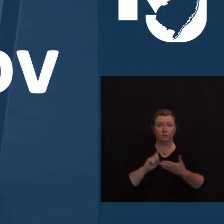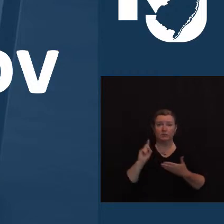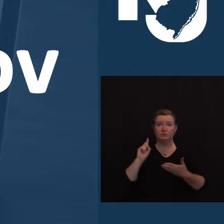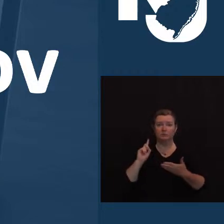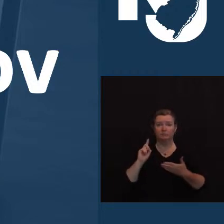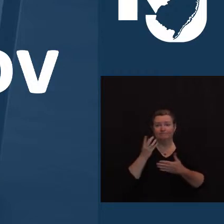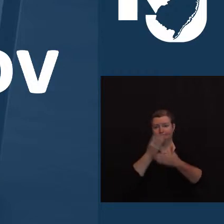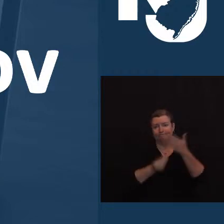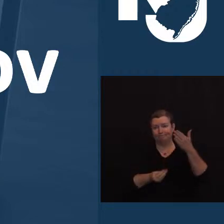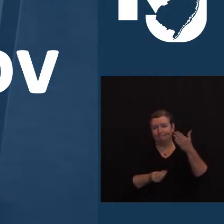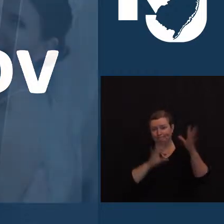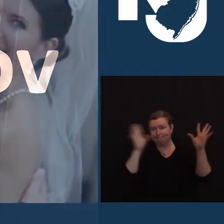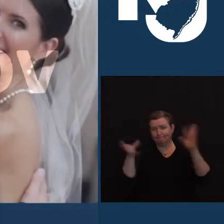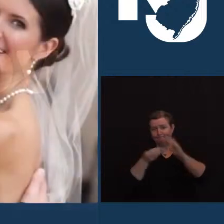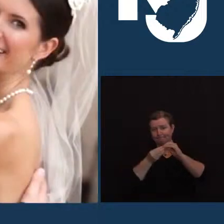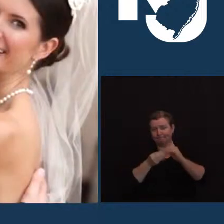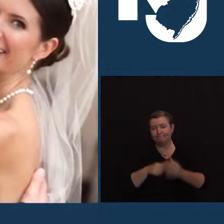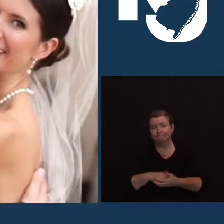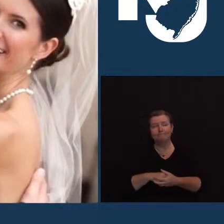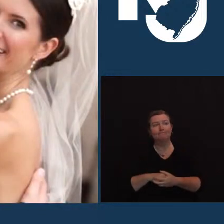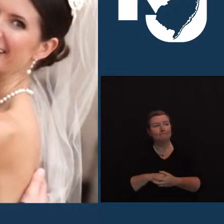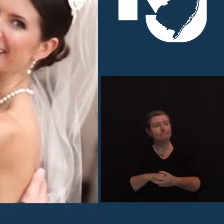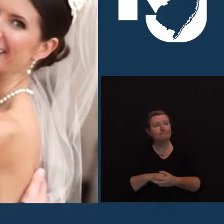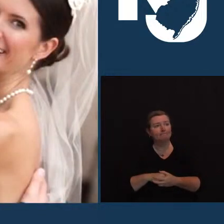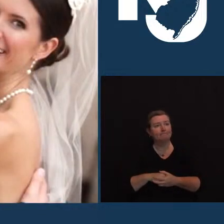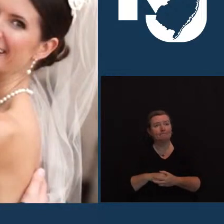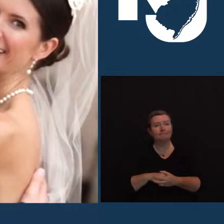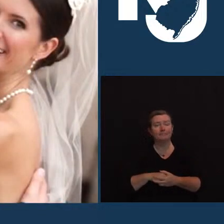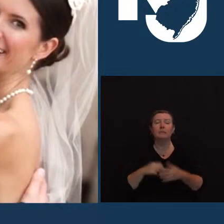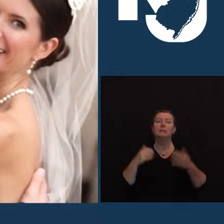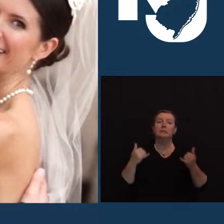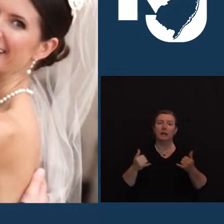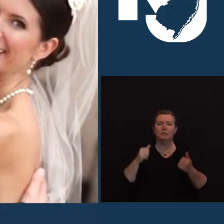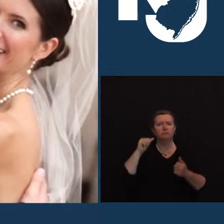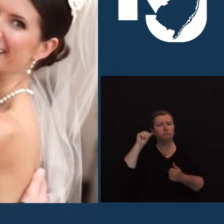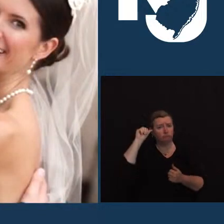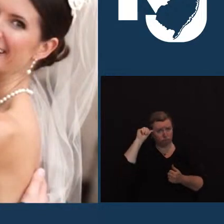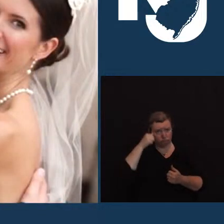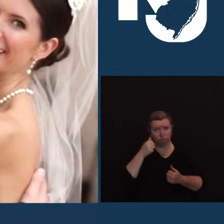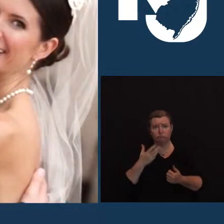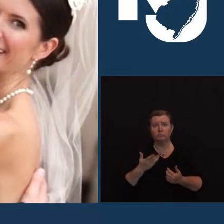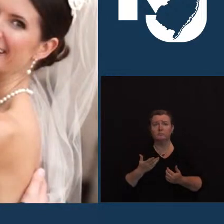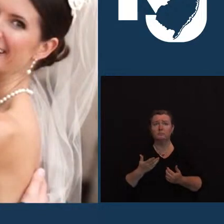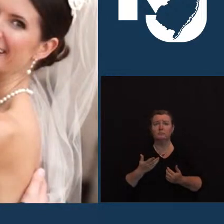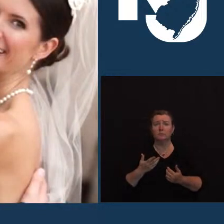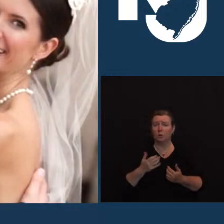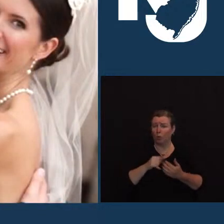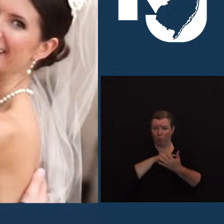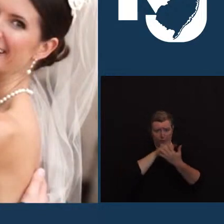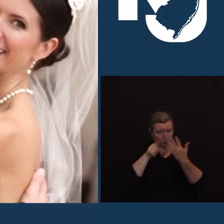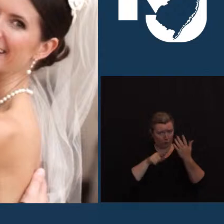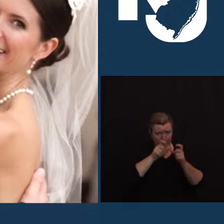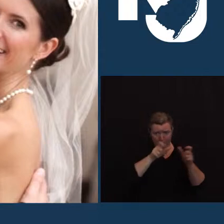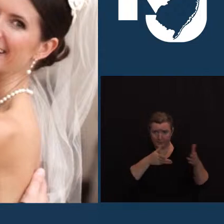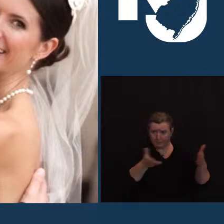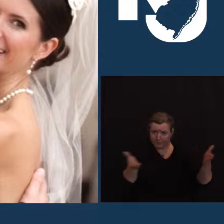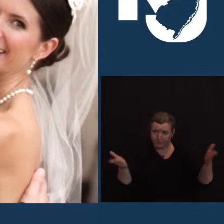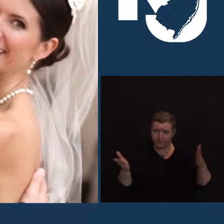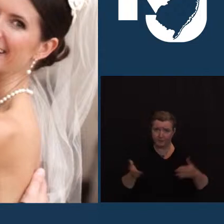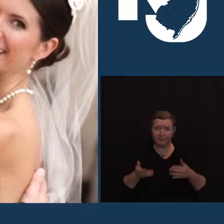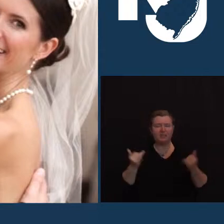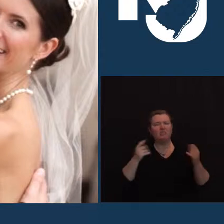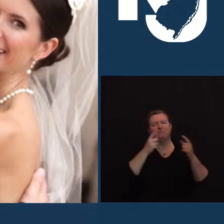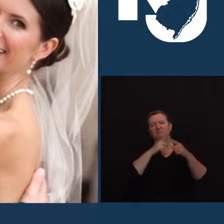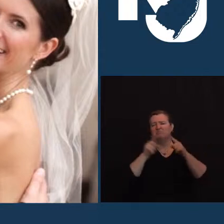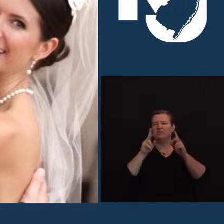every one of them. Now let's shift gear. Let's turn our attention to another of the terrific small businesses working hard to